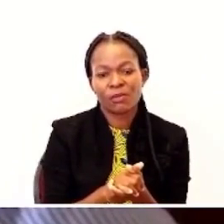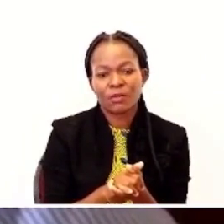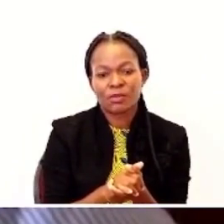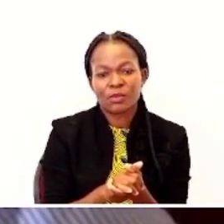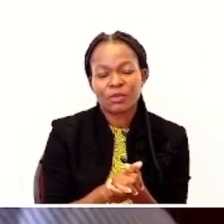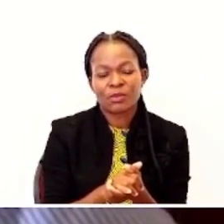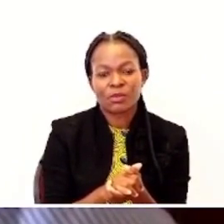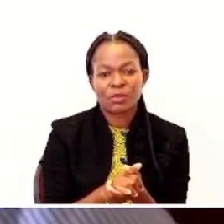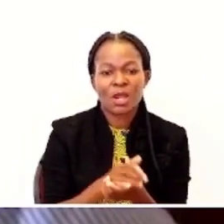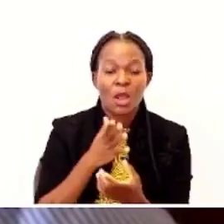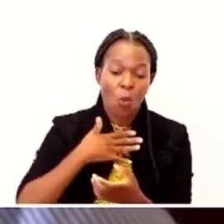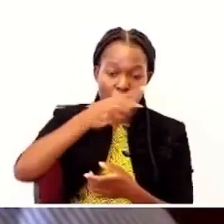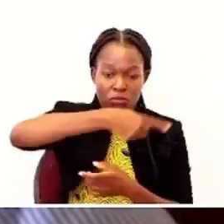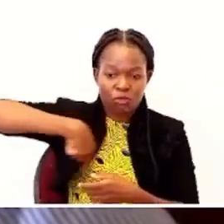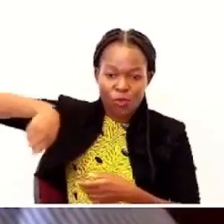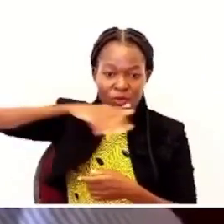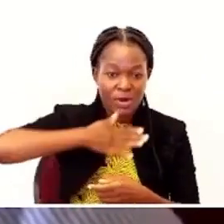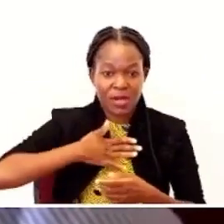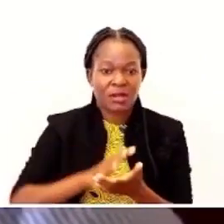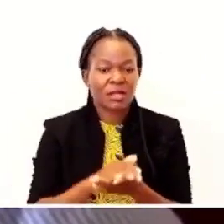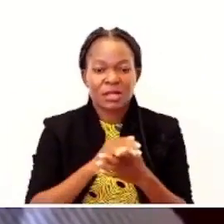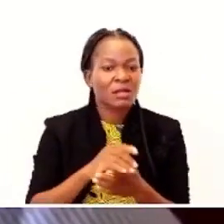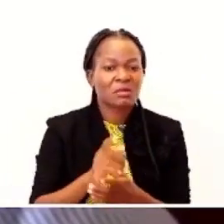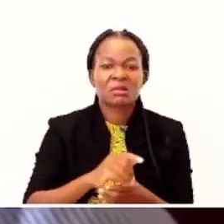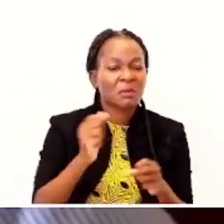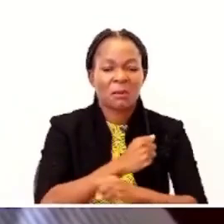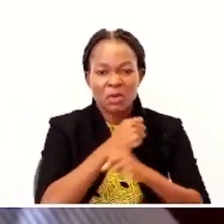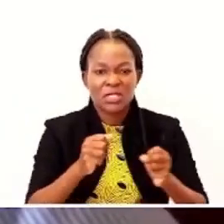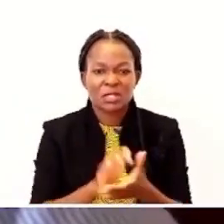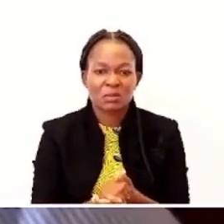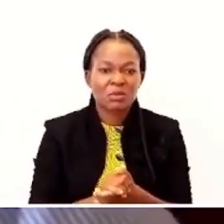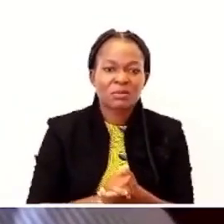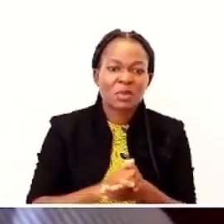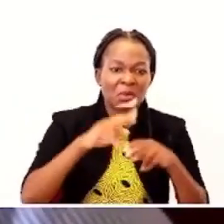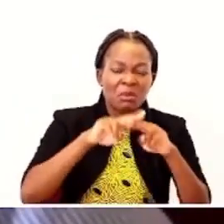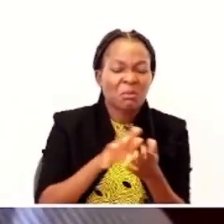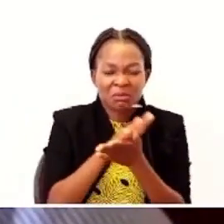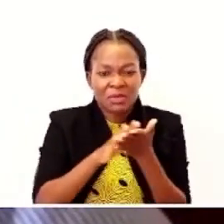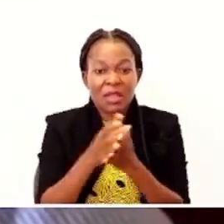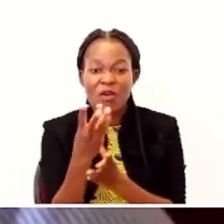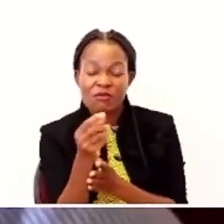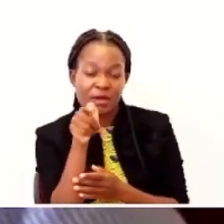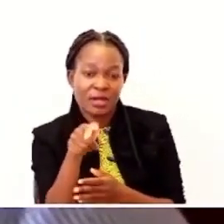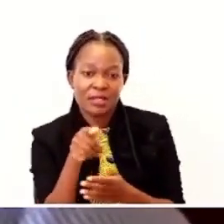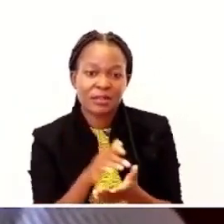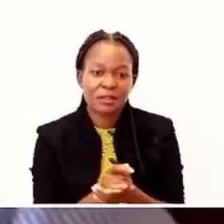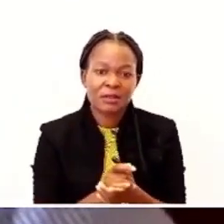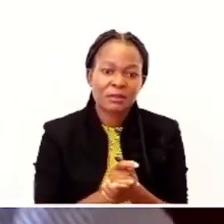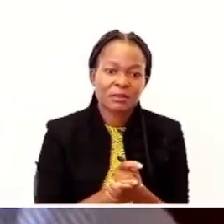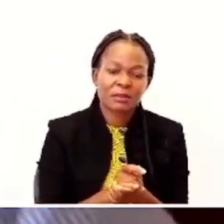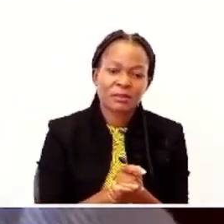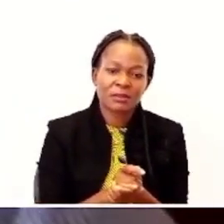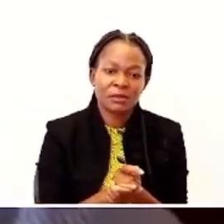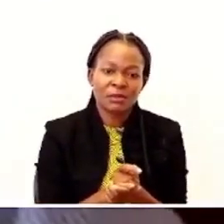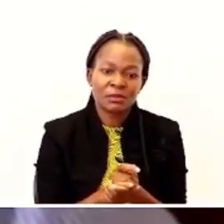we cannot sit around and wait for this finance and for it to be handed down. We